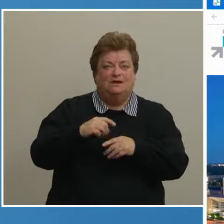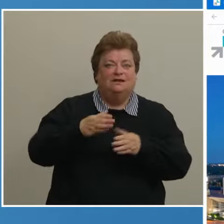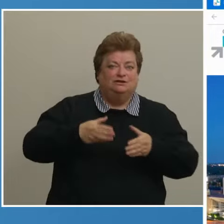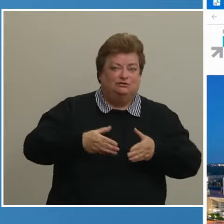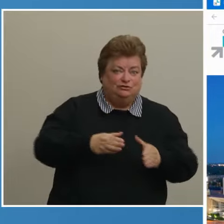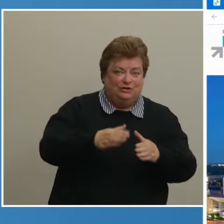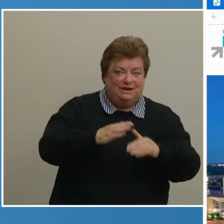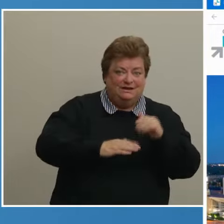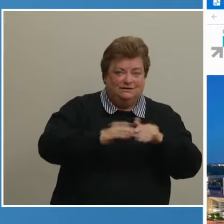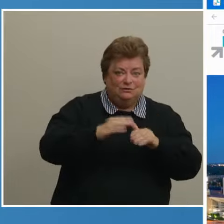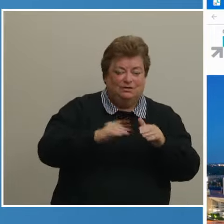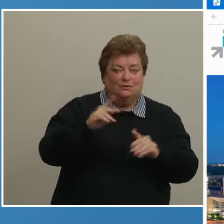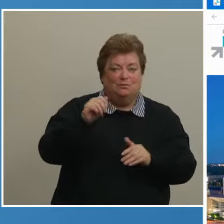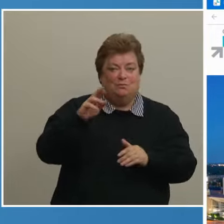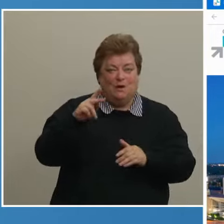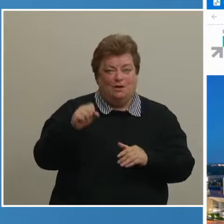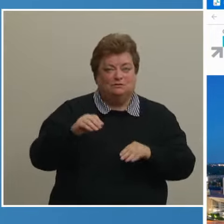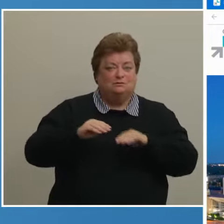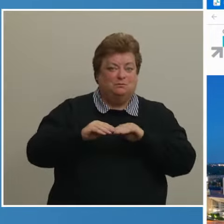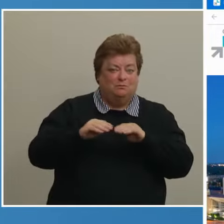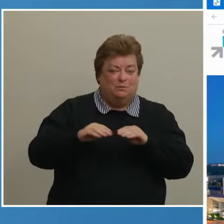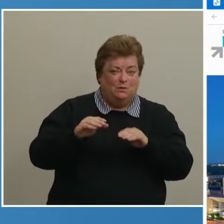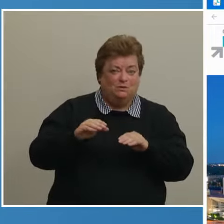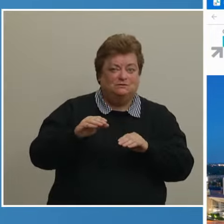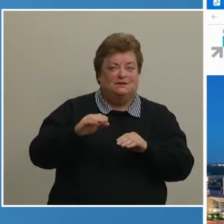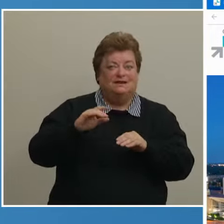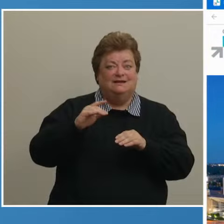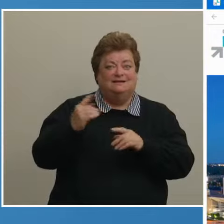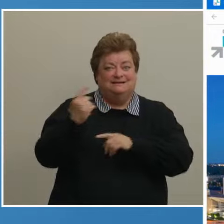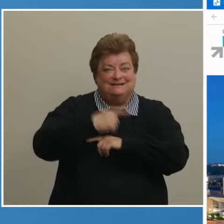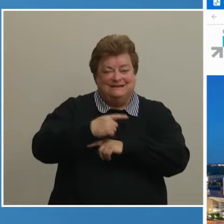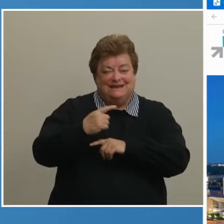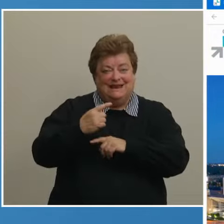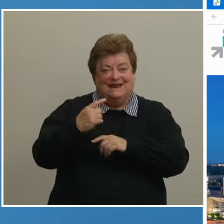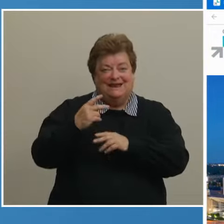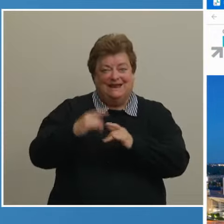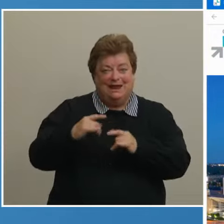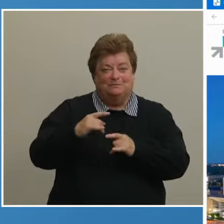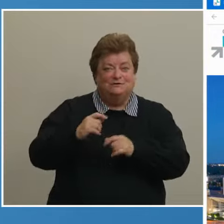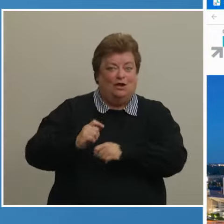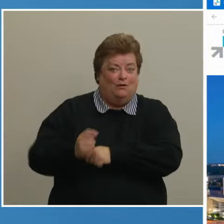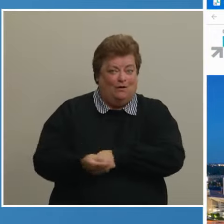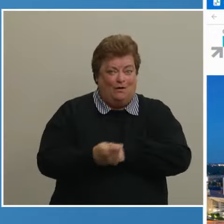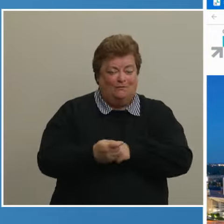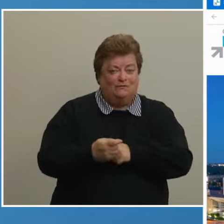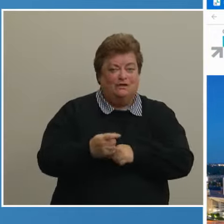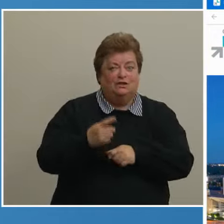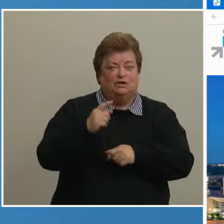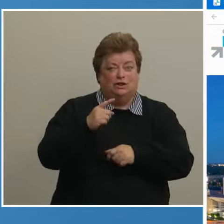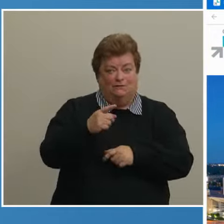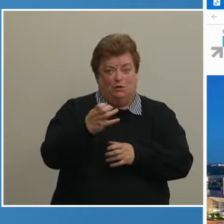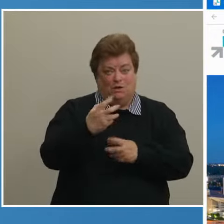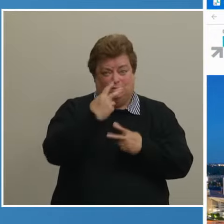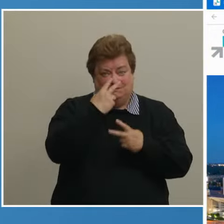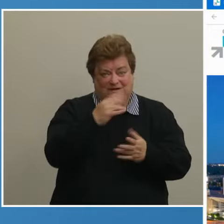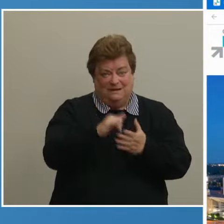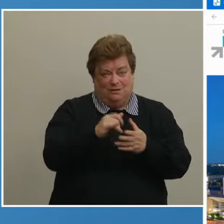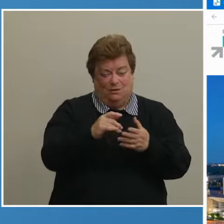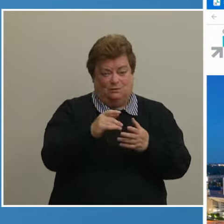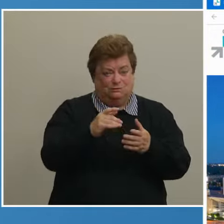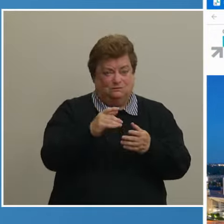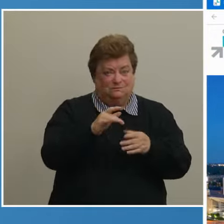construction, parks, pools, day camps, and at our golf courses. And to view the available seasonal positions, you can visit